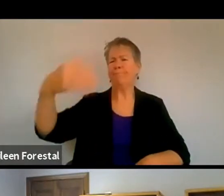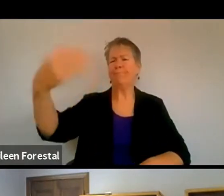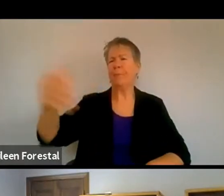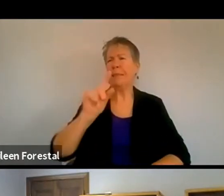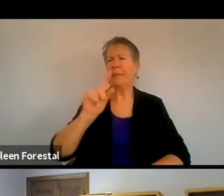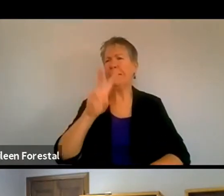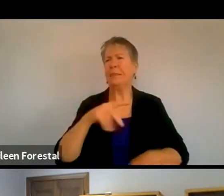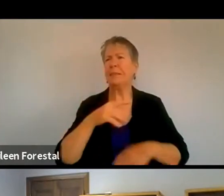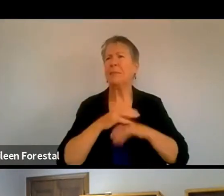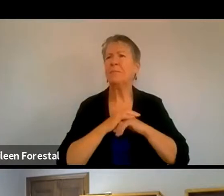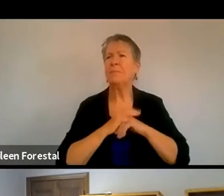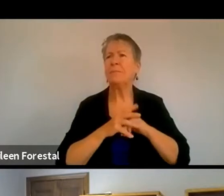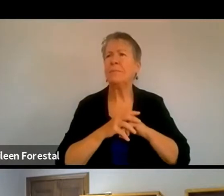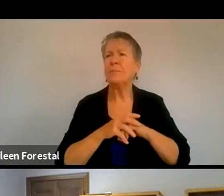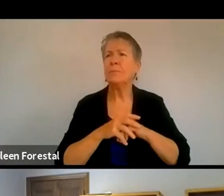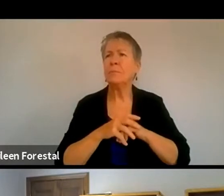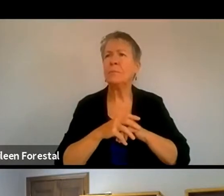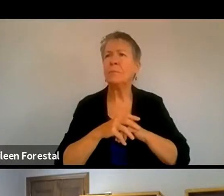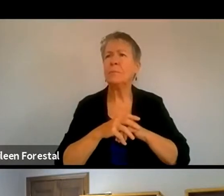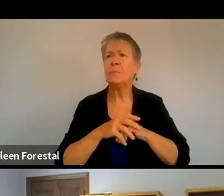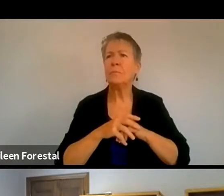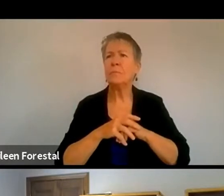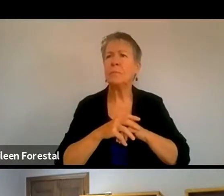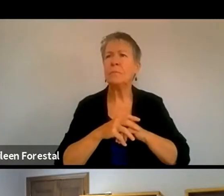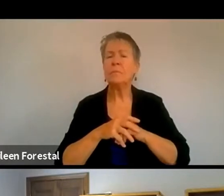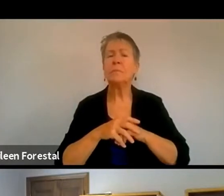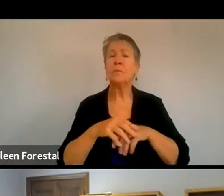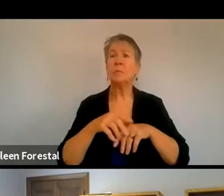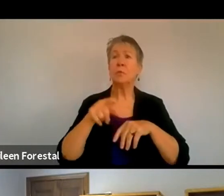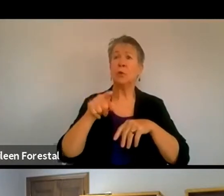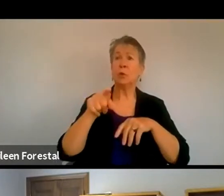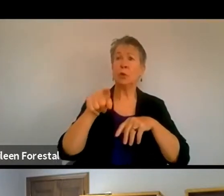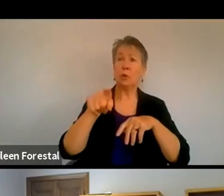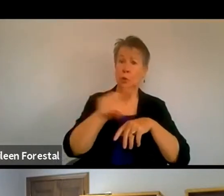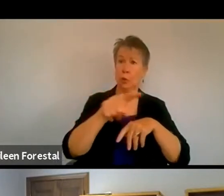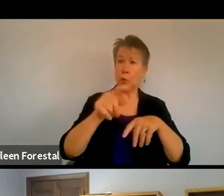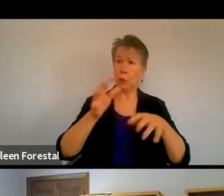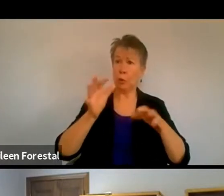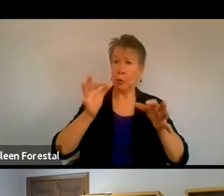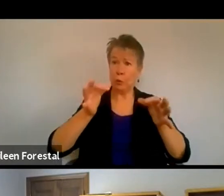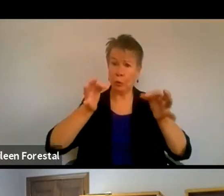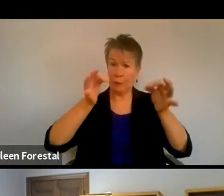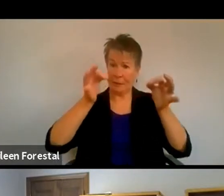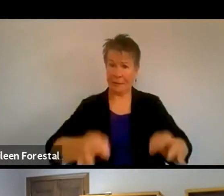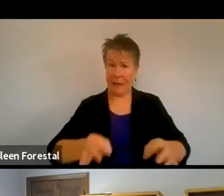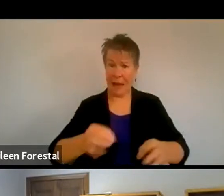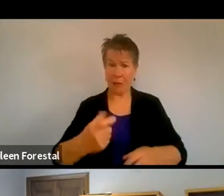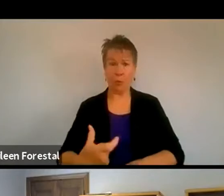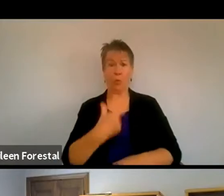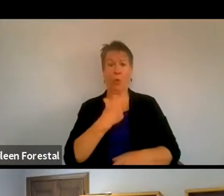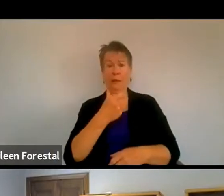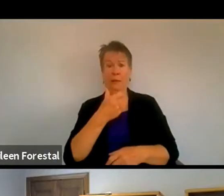than 2 weeks, particularly since it has to do with your definition of the CDC